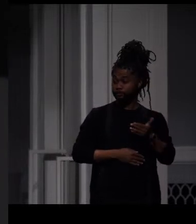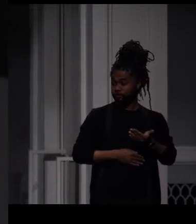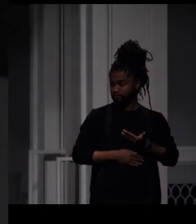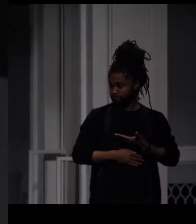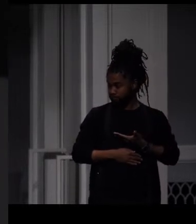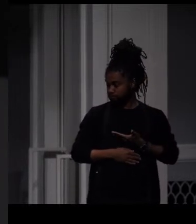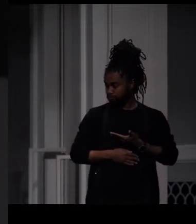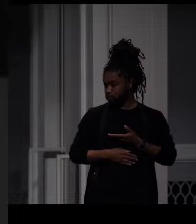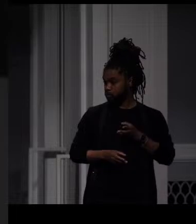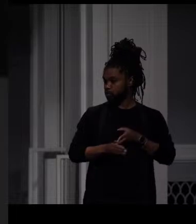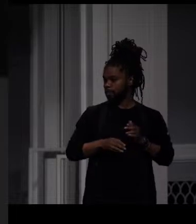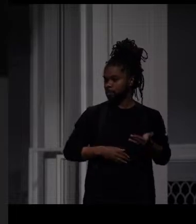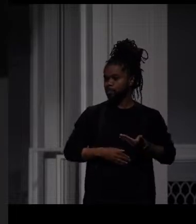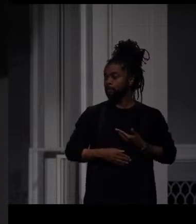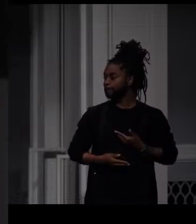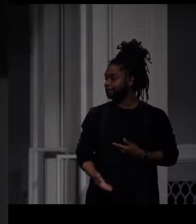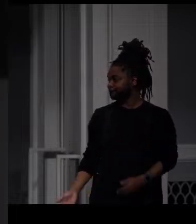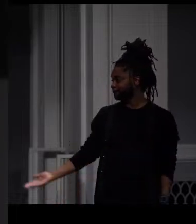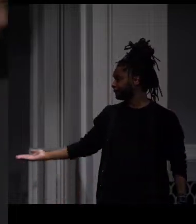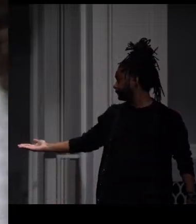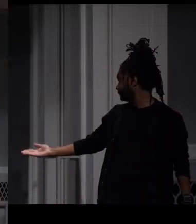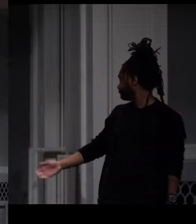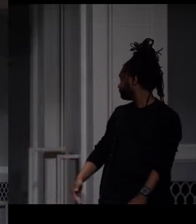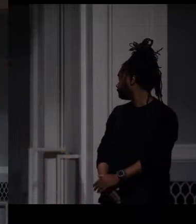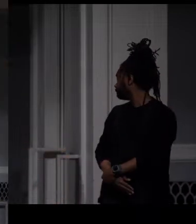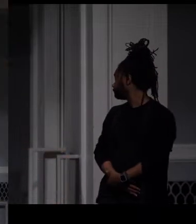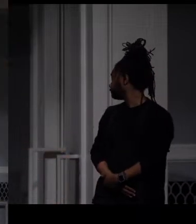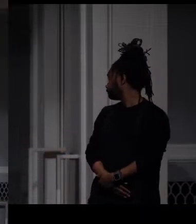María Bullón-Fernández. Thank you.